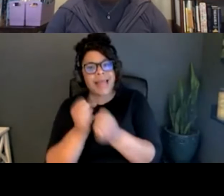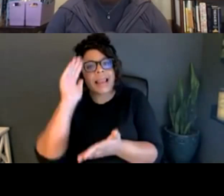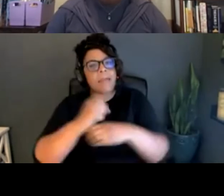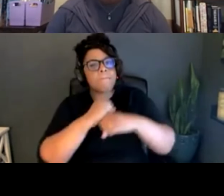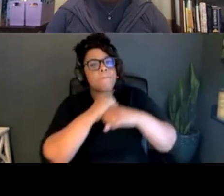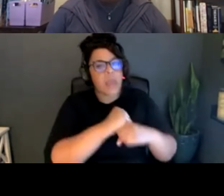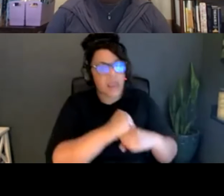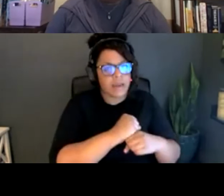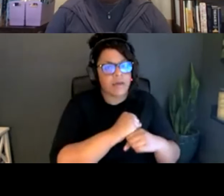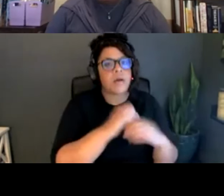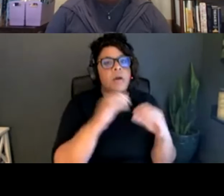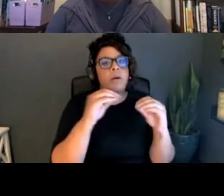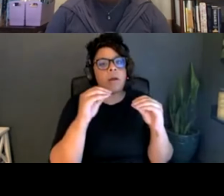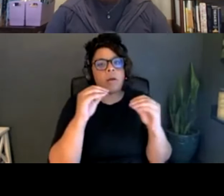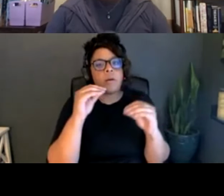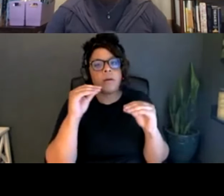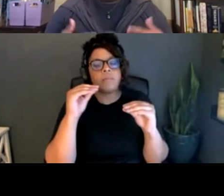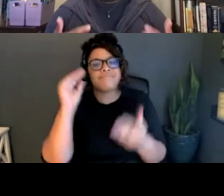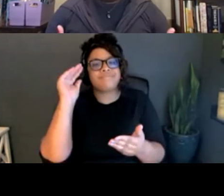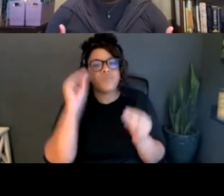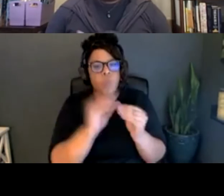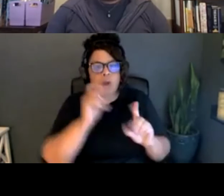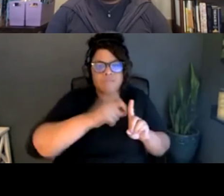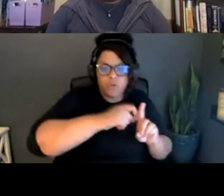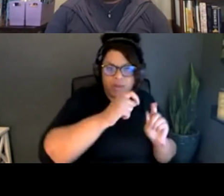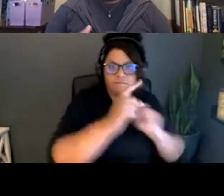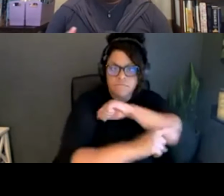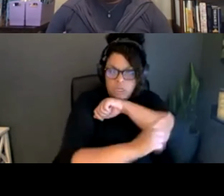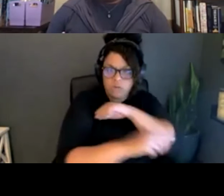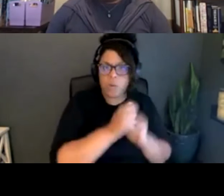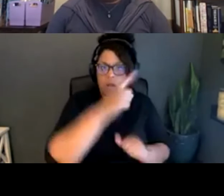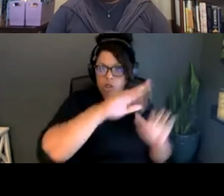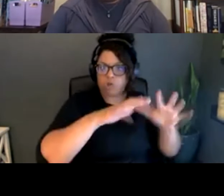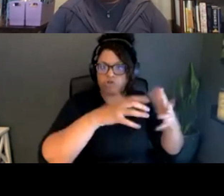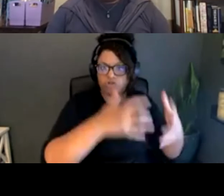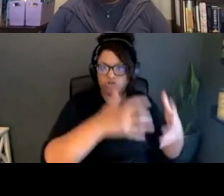more punitive with certain children, and they make assumptions about where they are